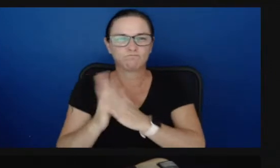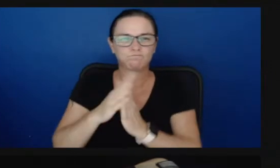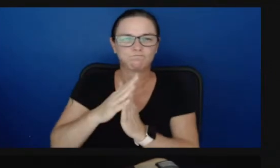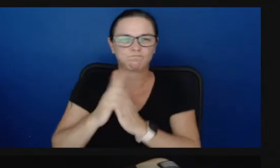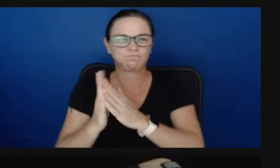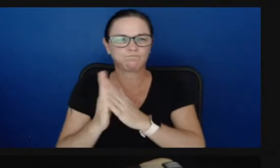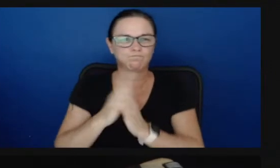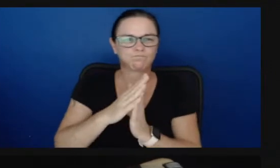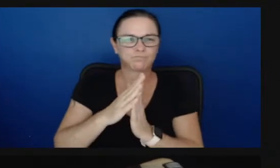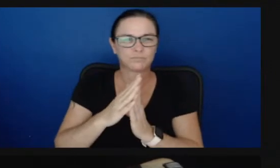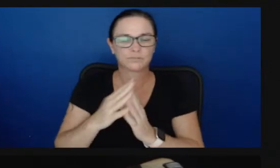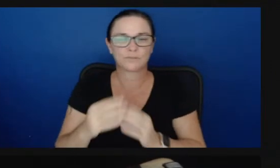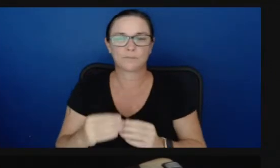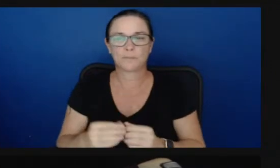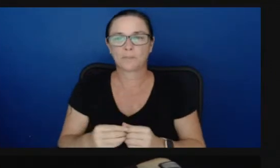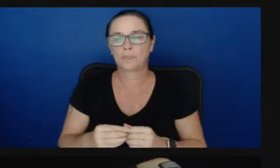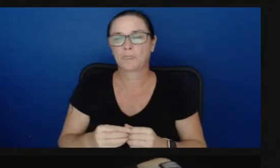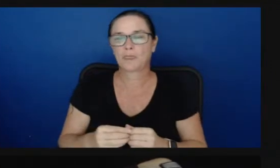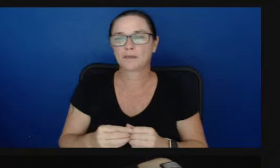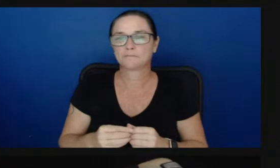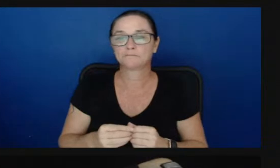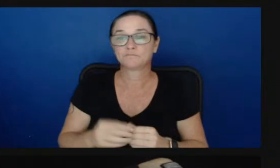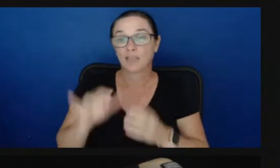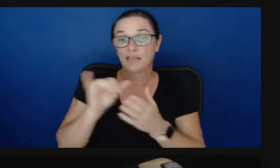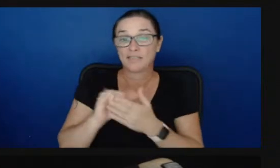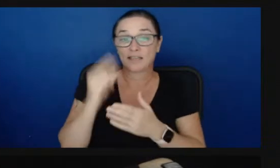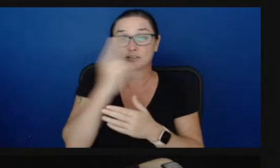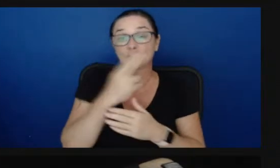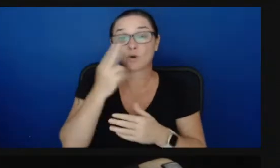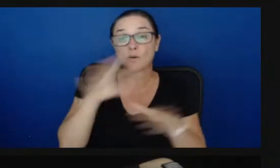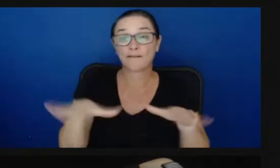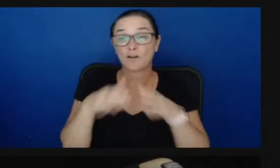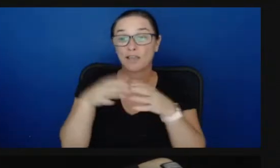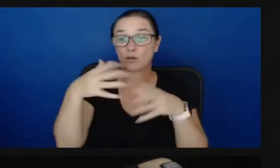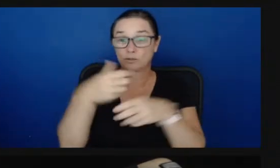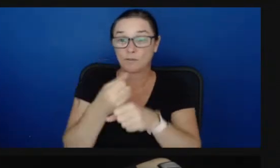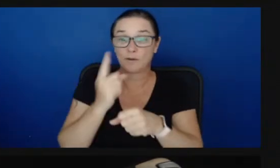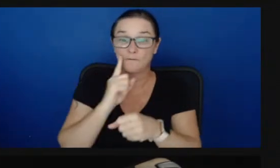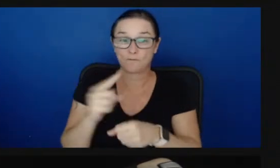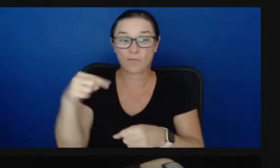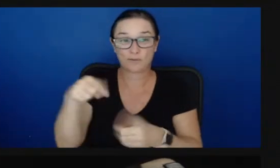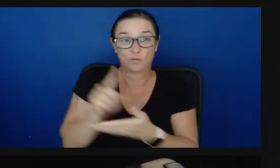bit more in our full update. But that's our Hawaiian volcano summary for the week.